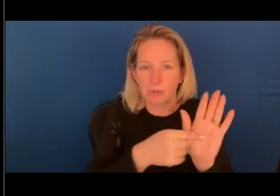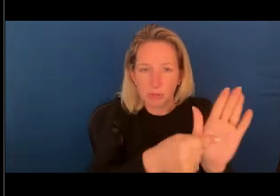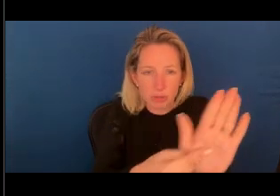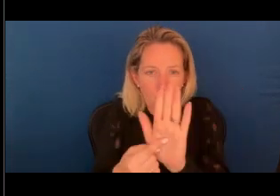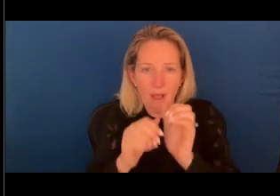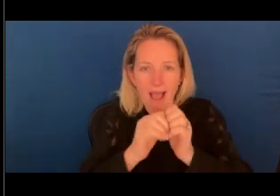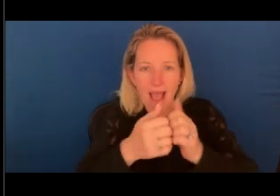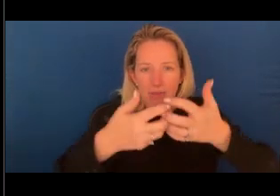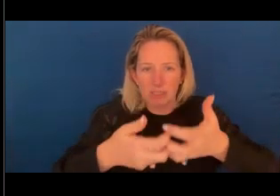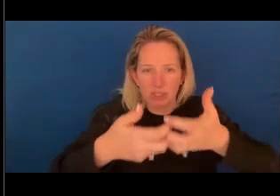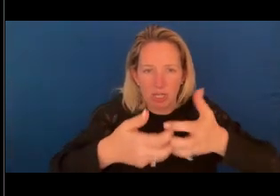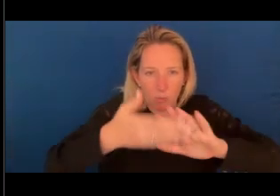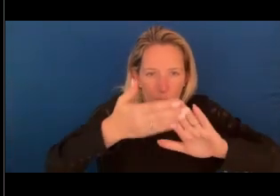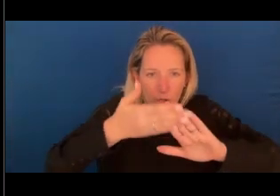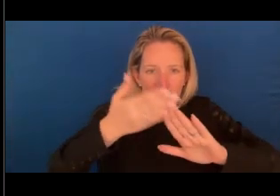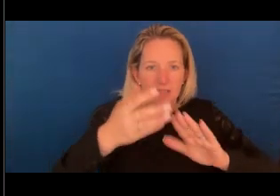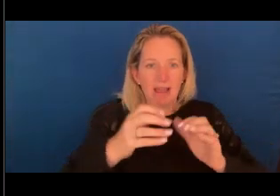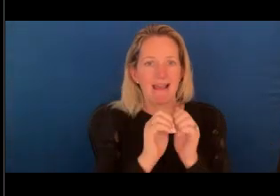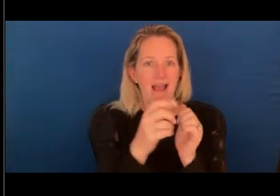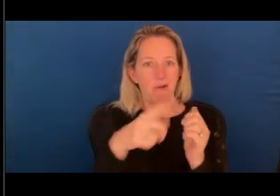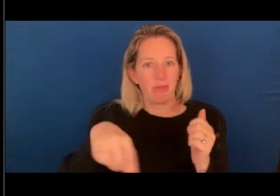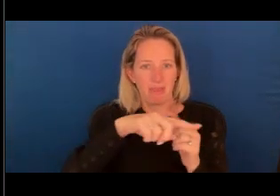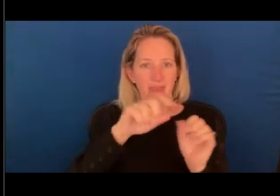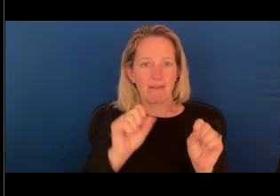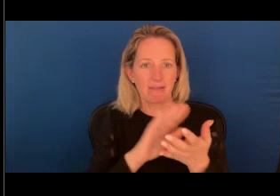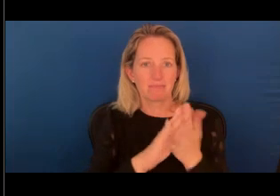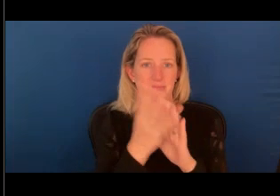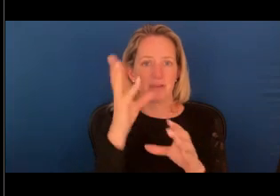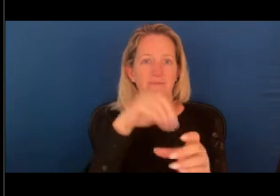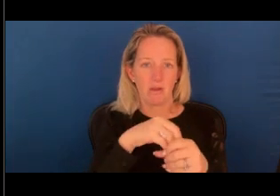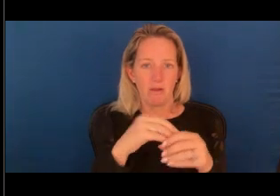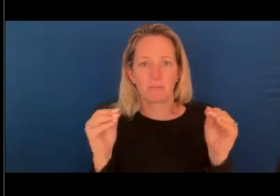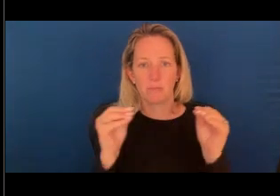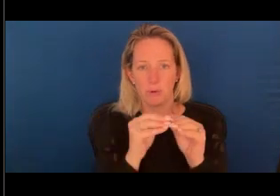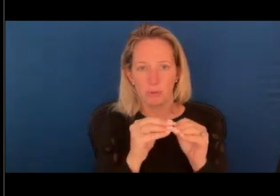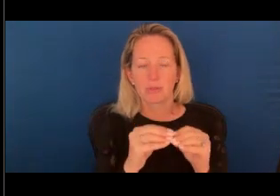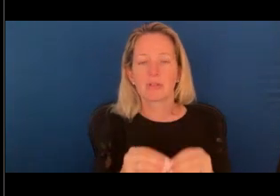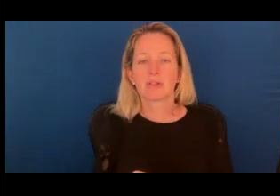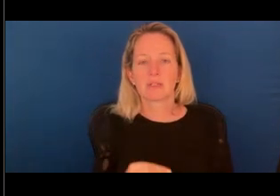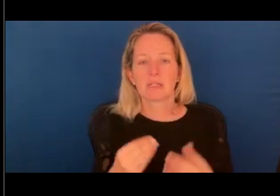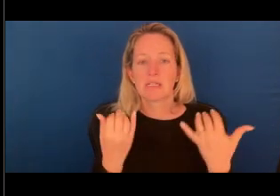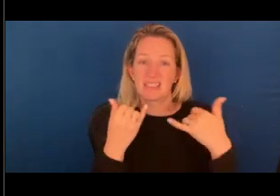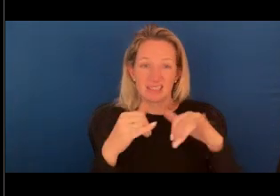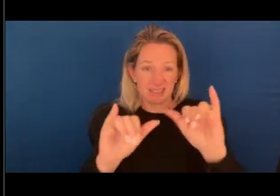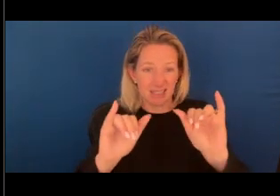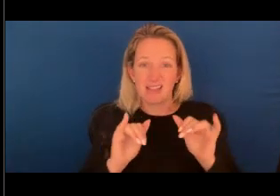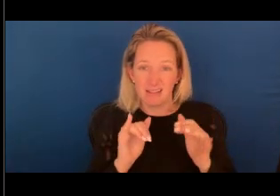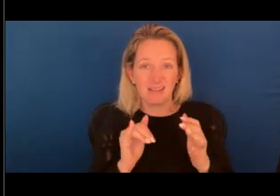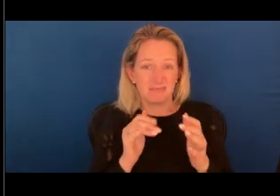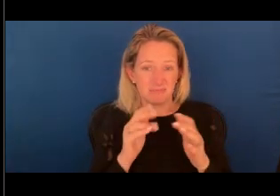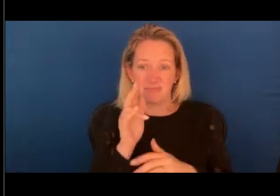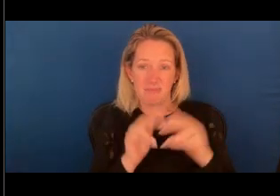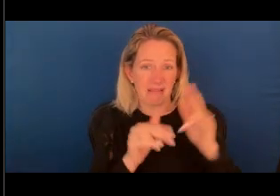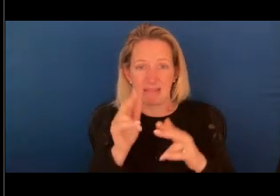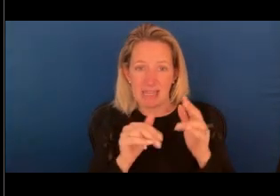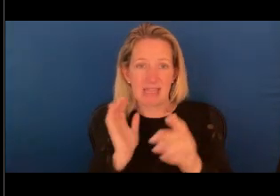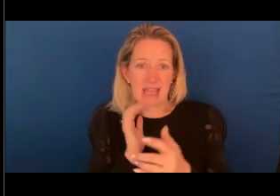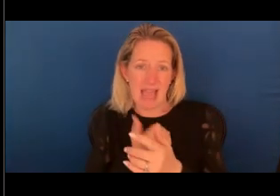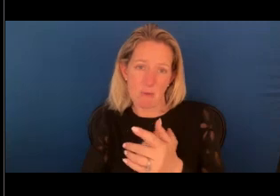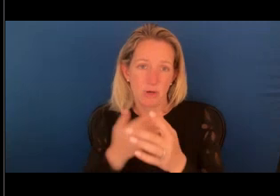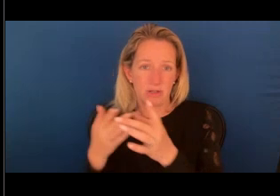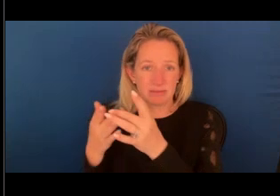machine works and how to be involved. And then also still in the process of building out a steering committee. We're figuring